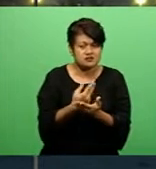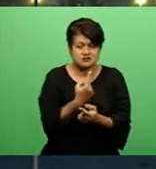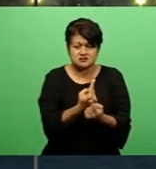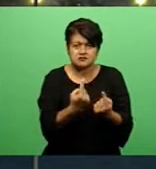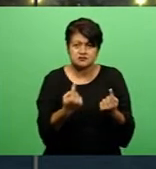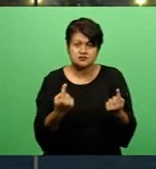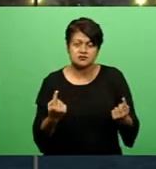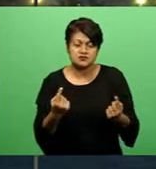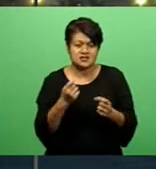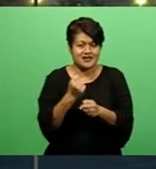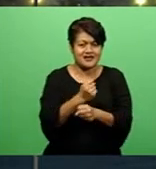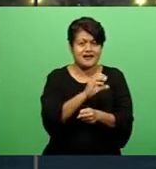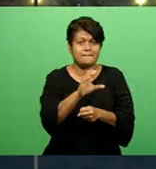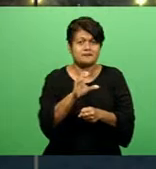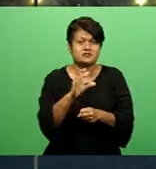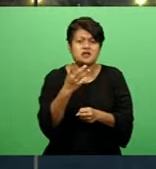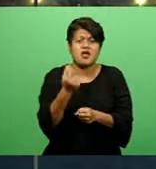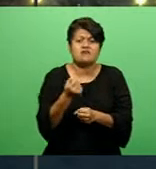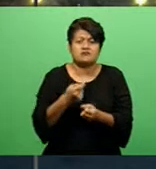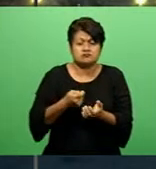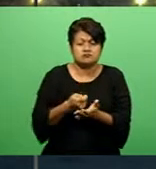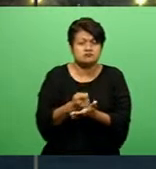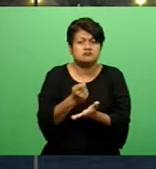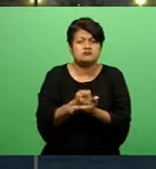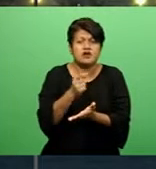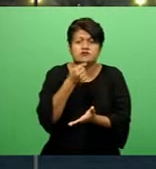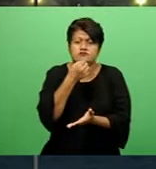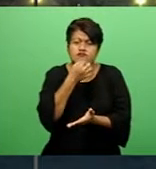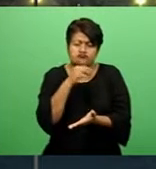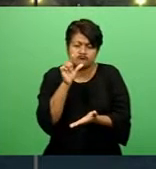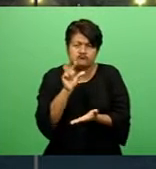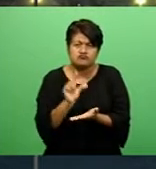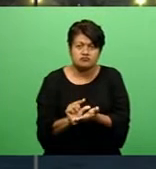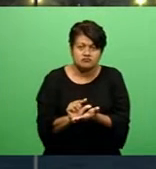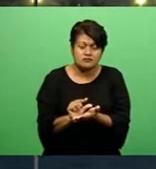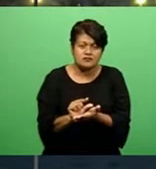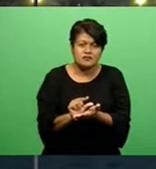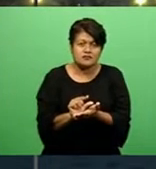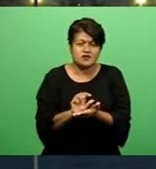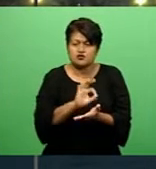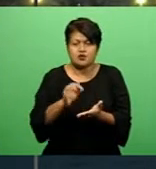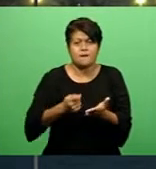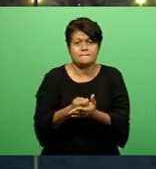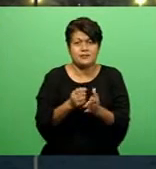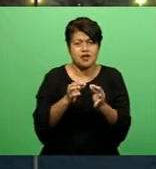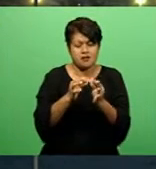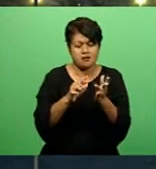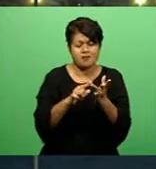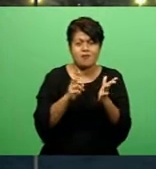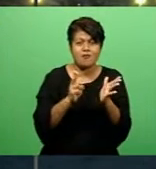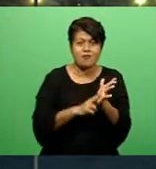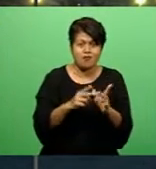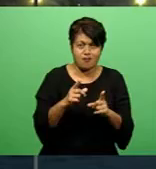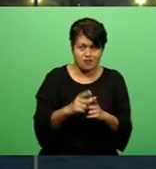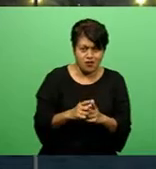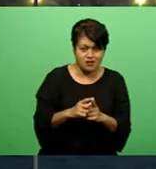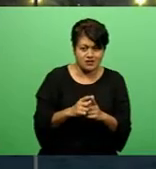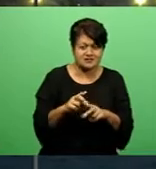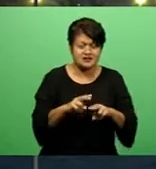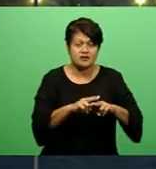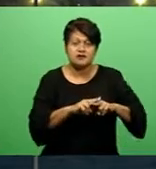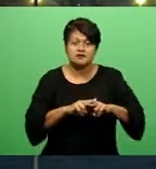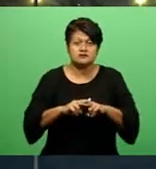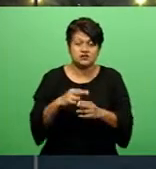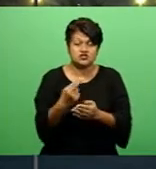at much cheaper rates without any bond. Pranita Prakash reports this is affecting the survival of Fiji Rental Car